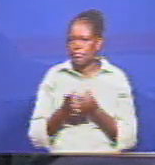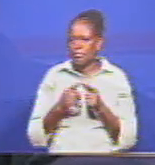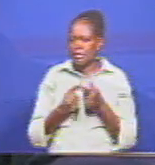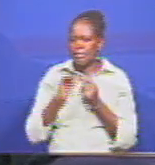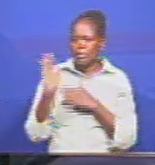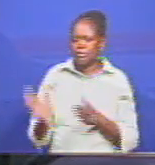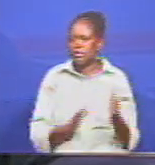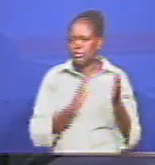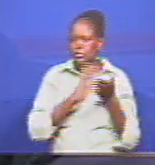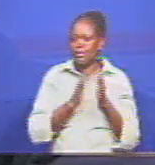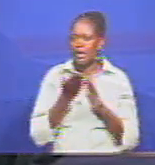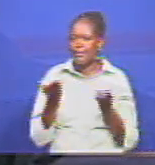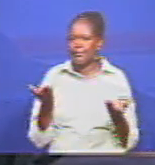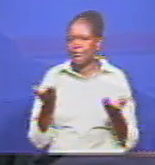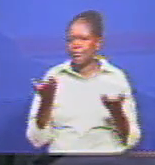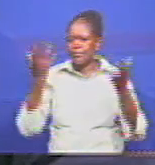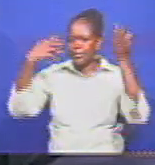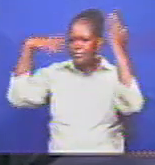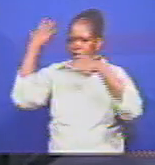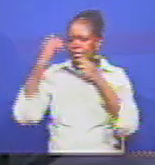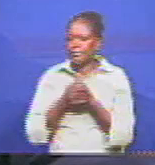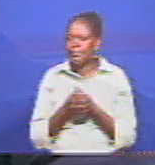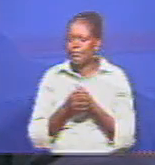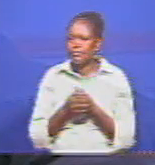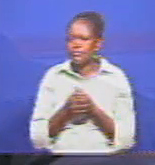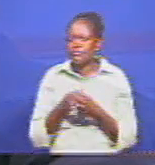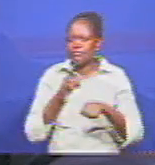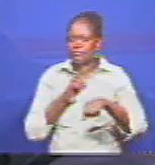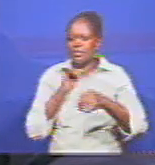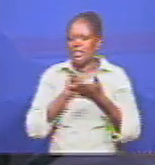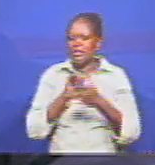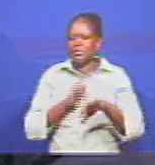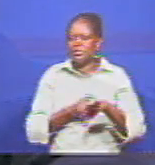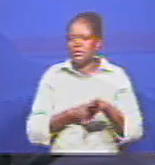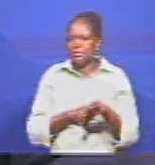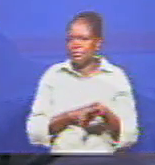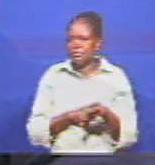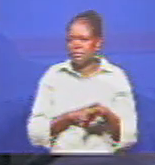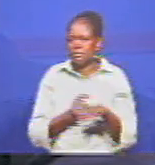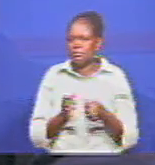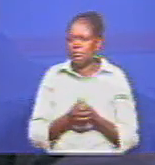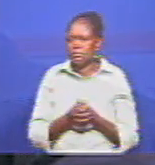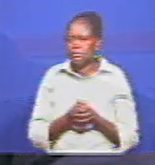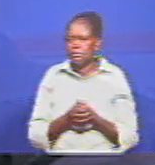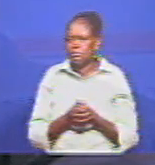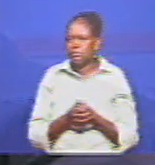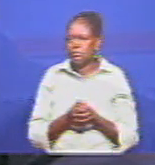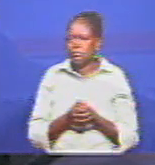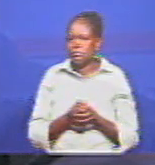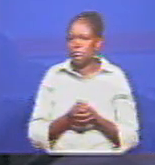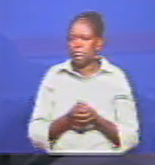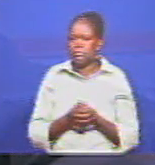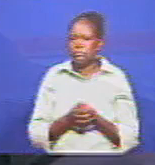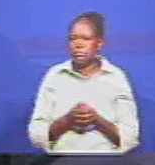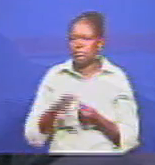planning to become a professor. Okay. So during that time, the president of Cyprus, Makarios, yes.